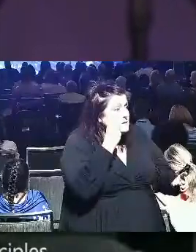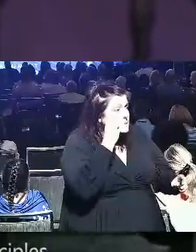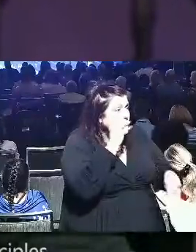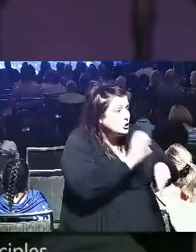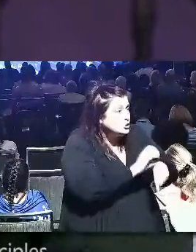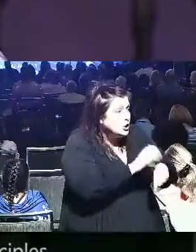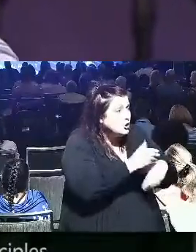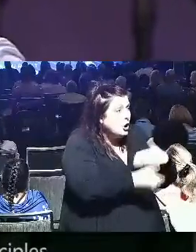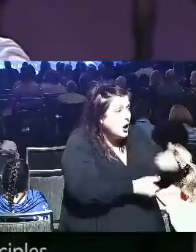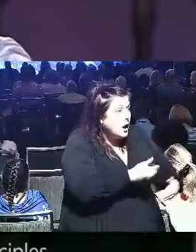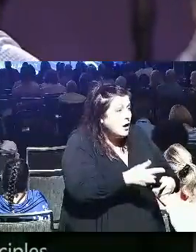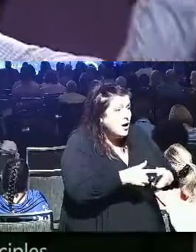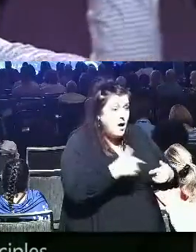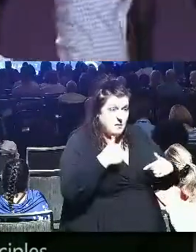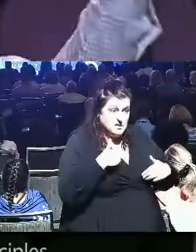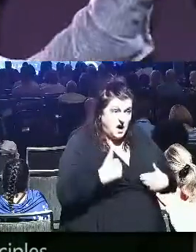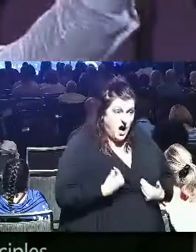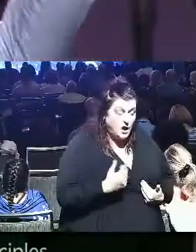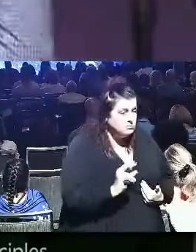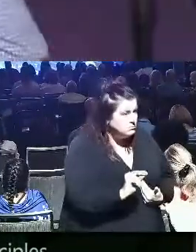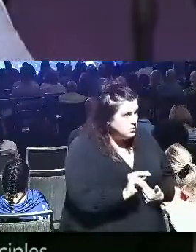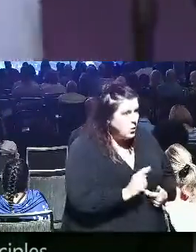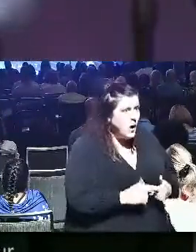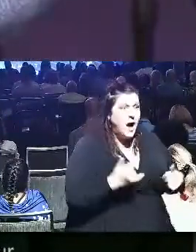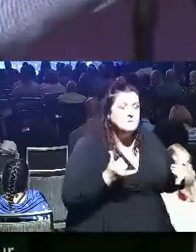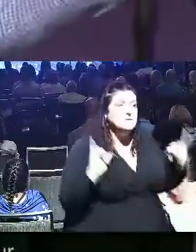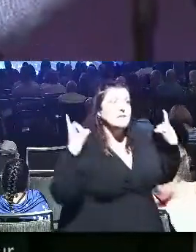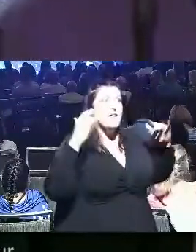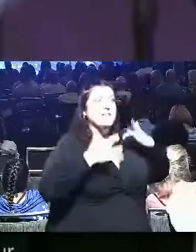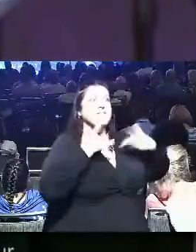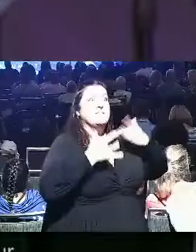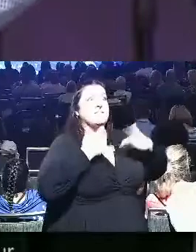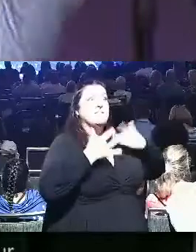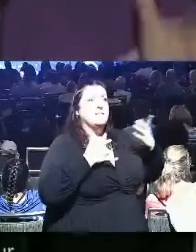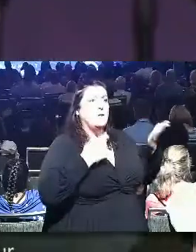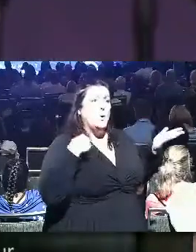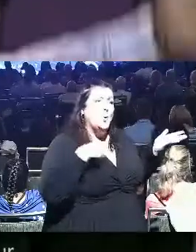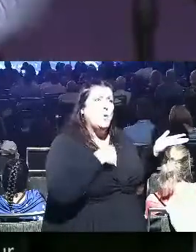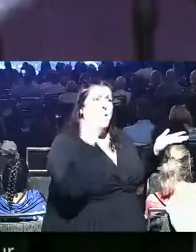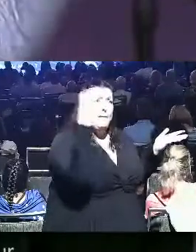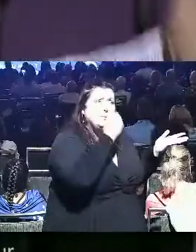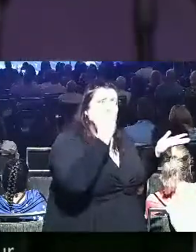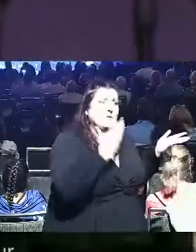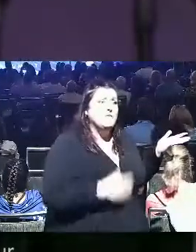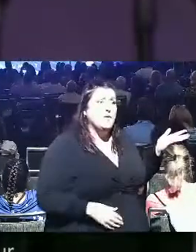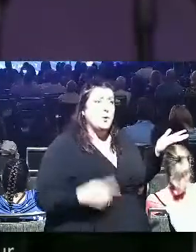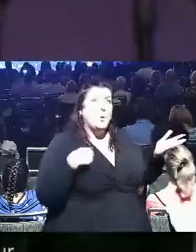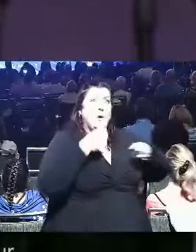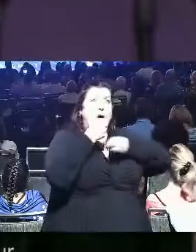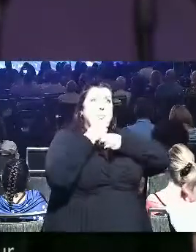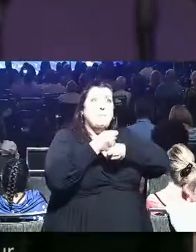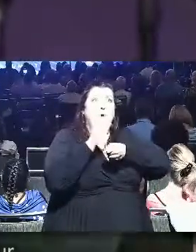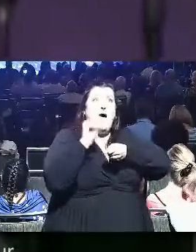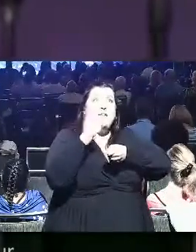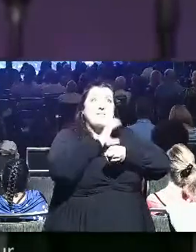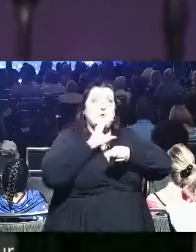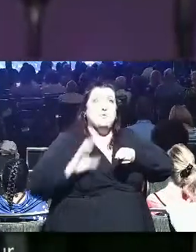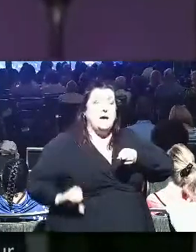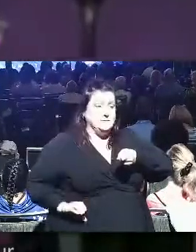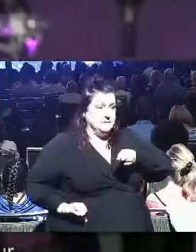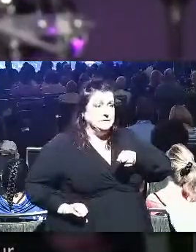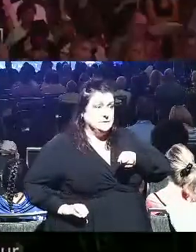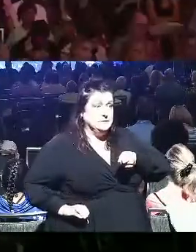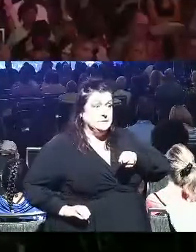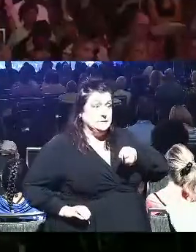me. I think our fellowship is so beautiful. We are the bride of Christ. Are we the